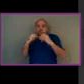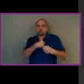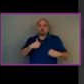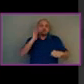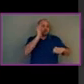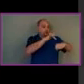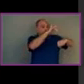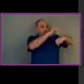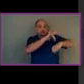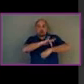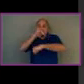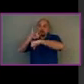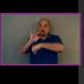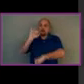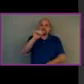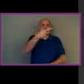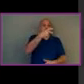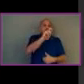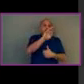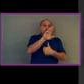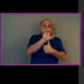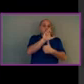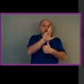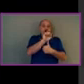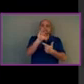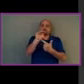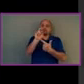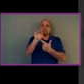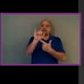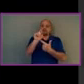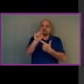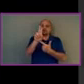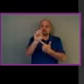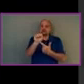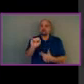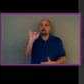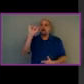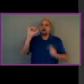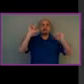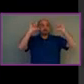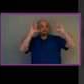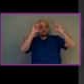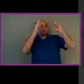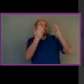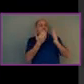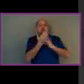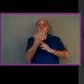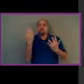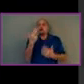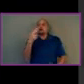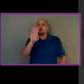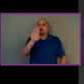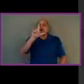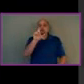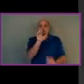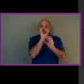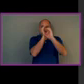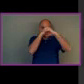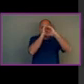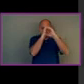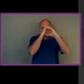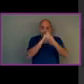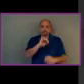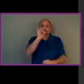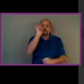visit. This is Patroclus and Menecius. This image was taken with the Hubble Space Telescope. And these targets are